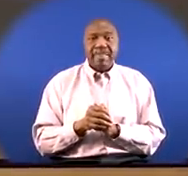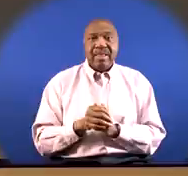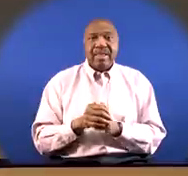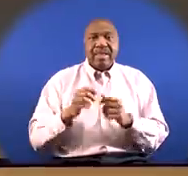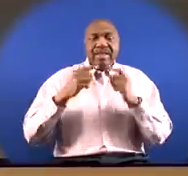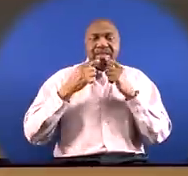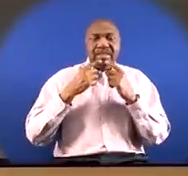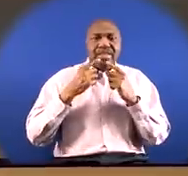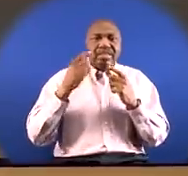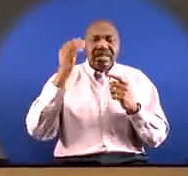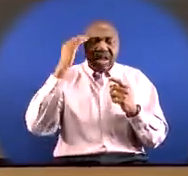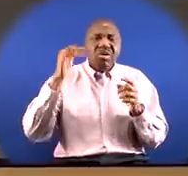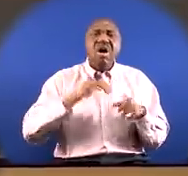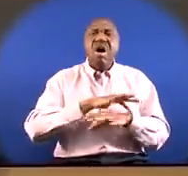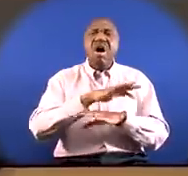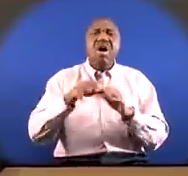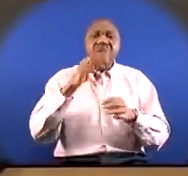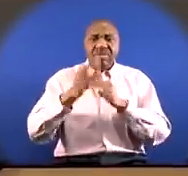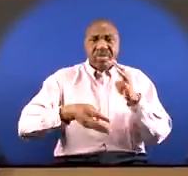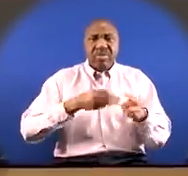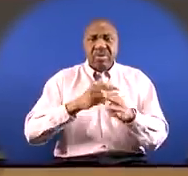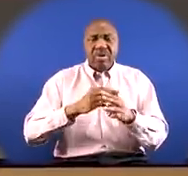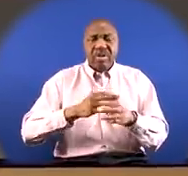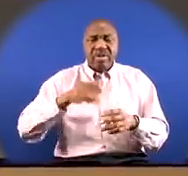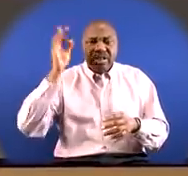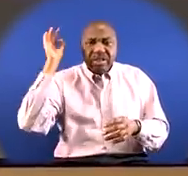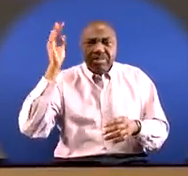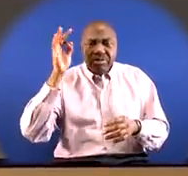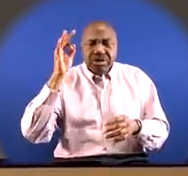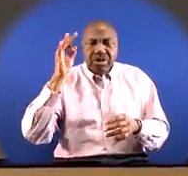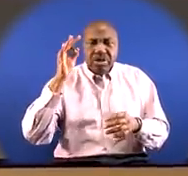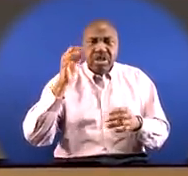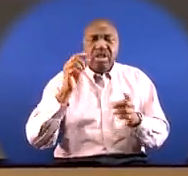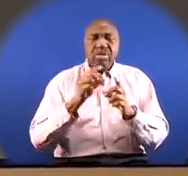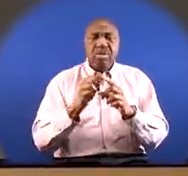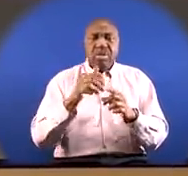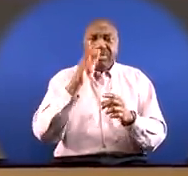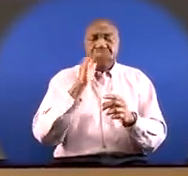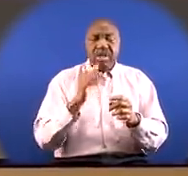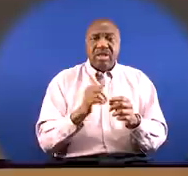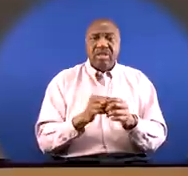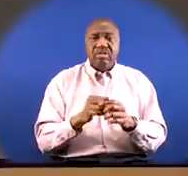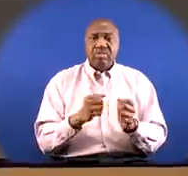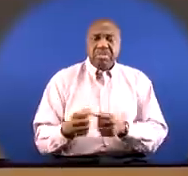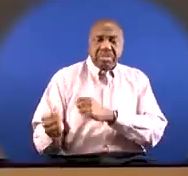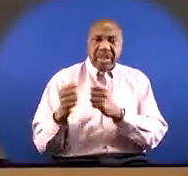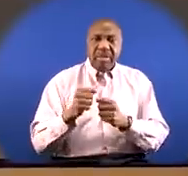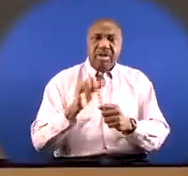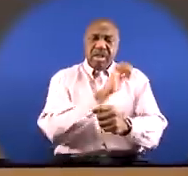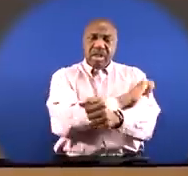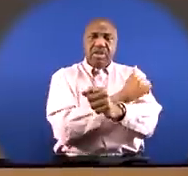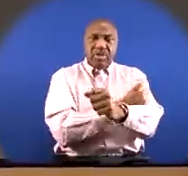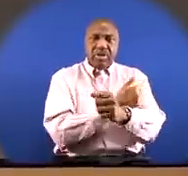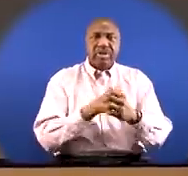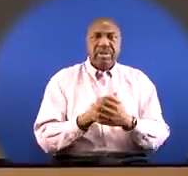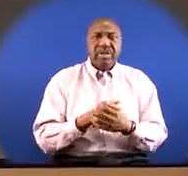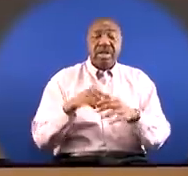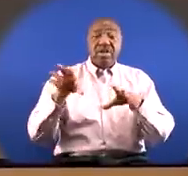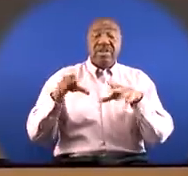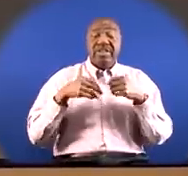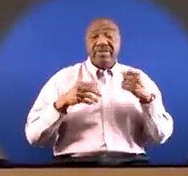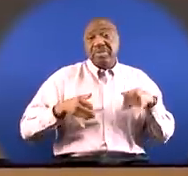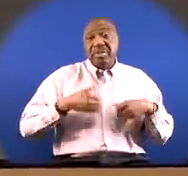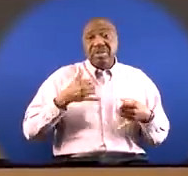spread abroad because he preaches the word of God with power and authority. And today he's going to do just that. Receive him with